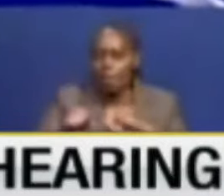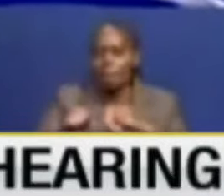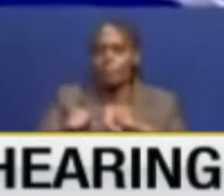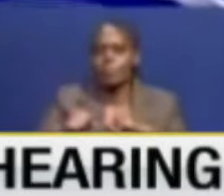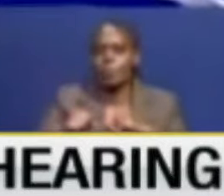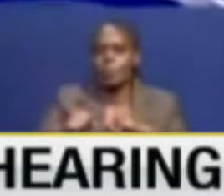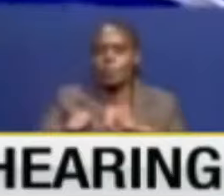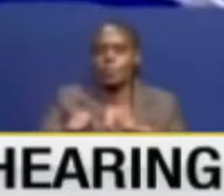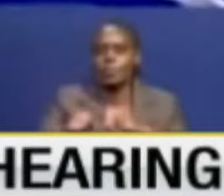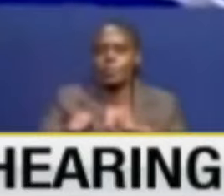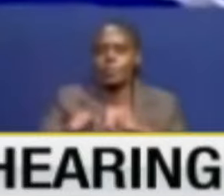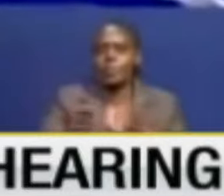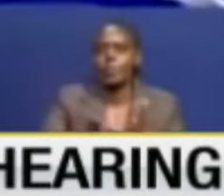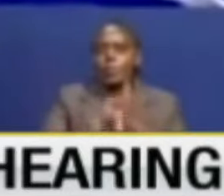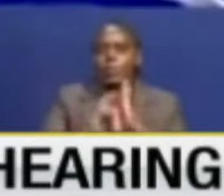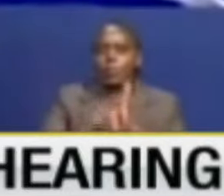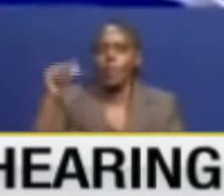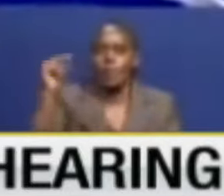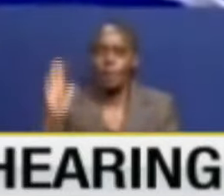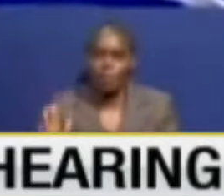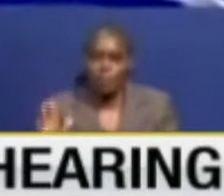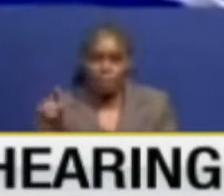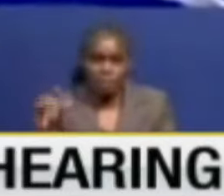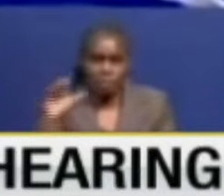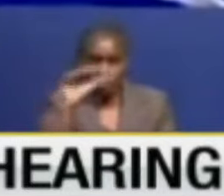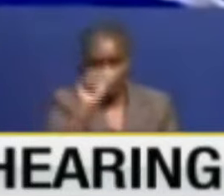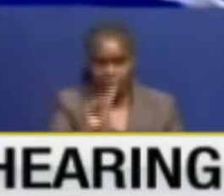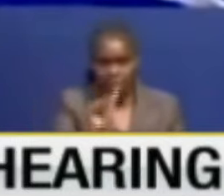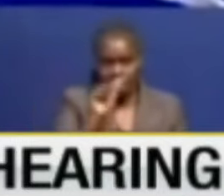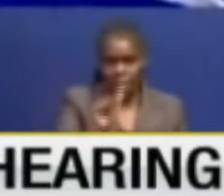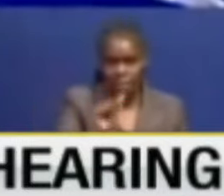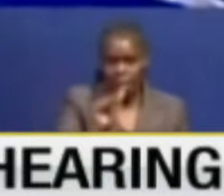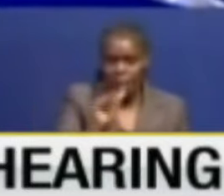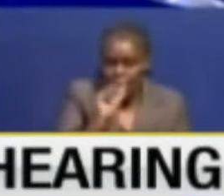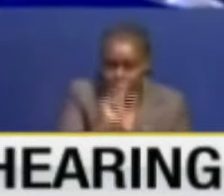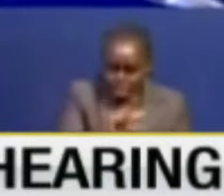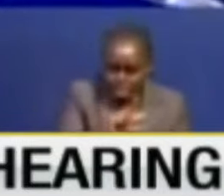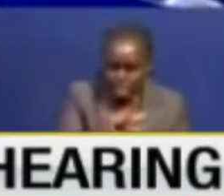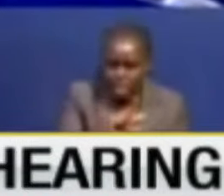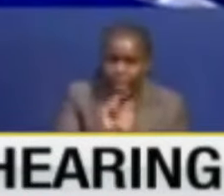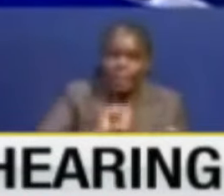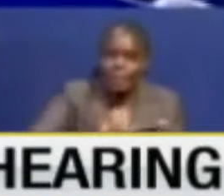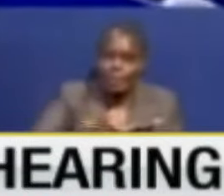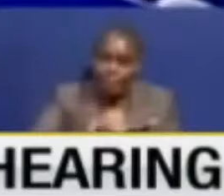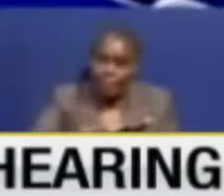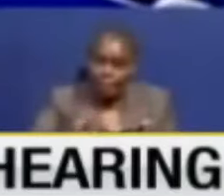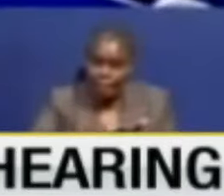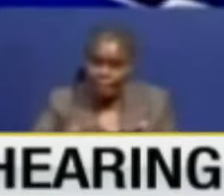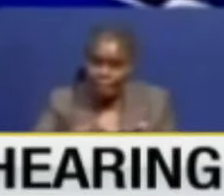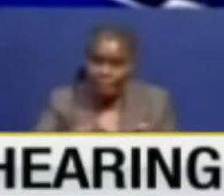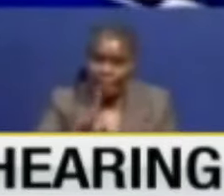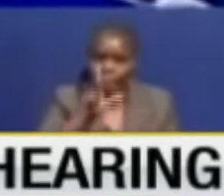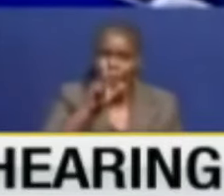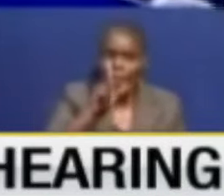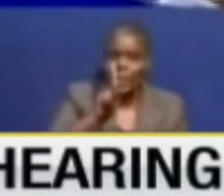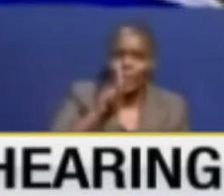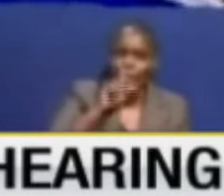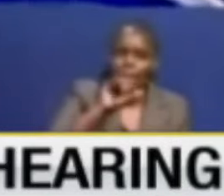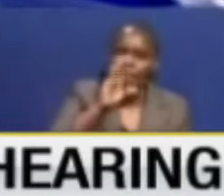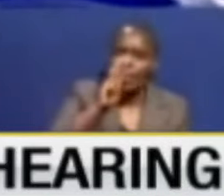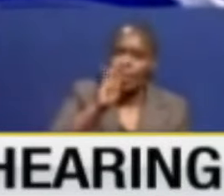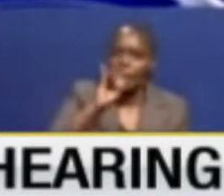County Assembly requiring the governor to A, dismiss the County Secretary, Dr. Kiambi